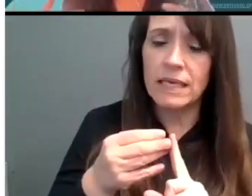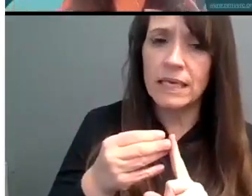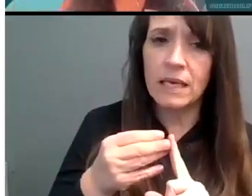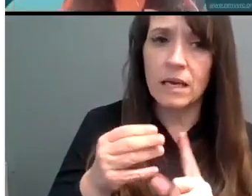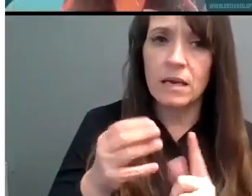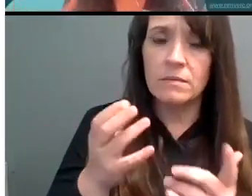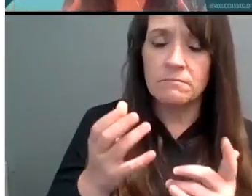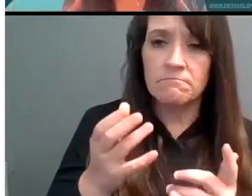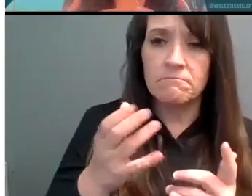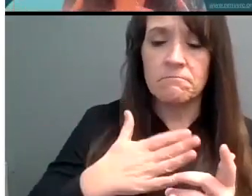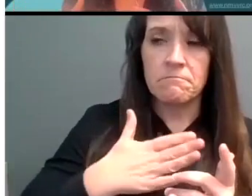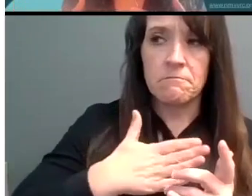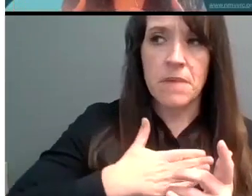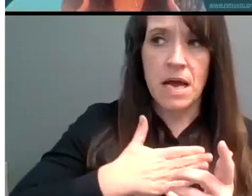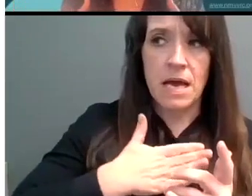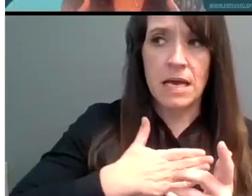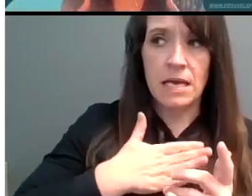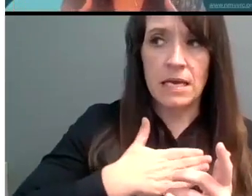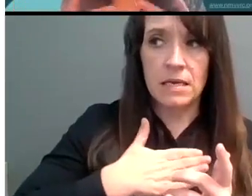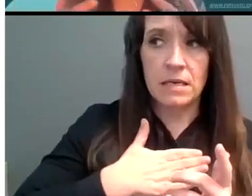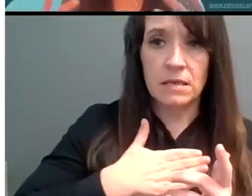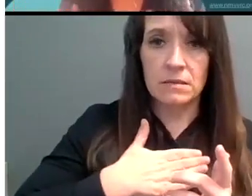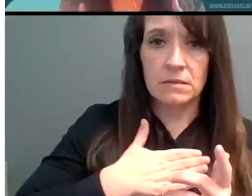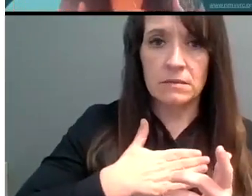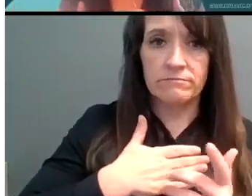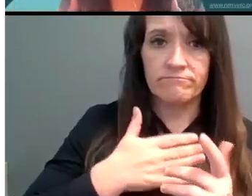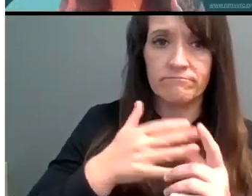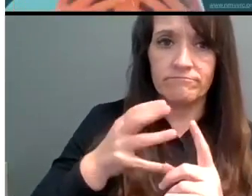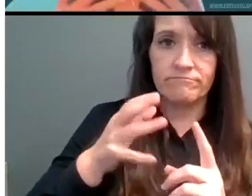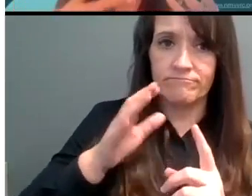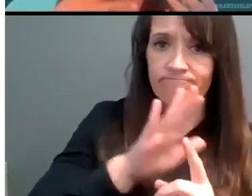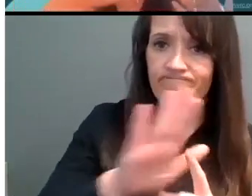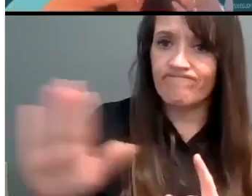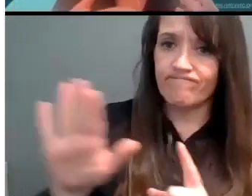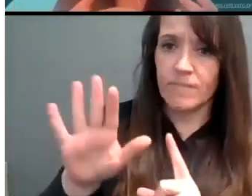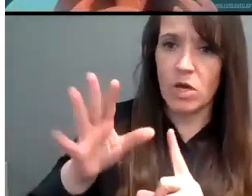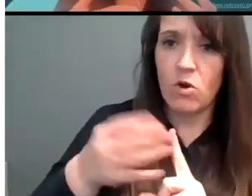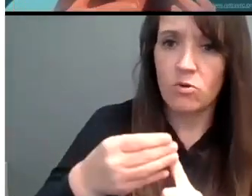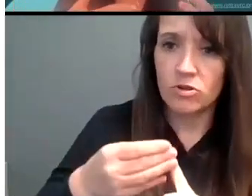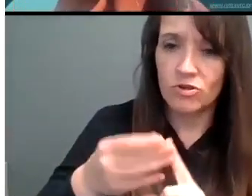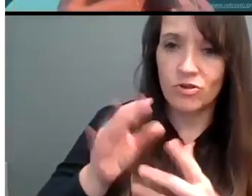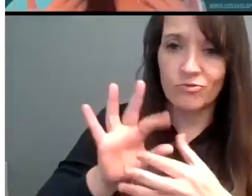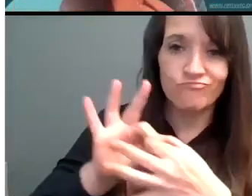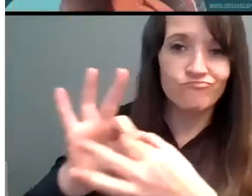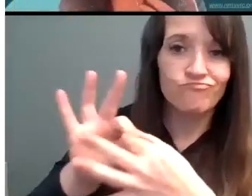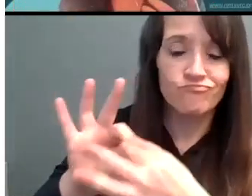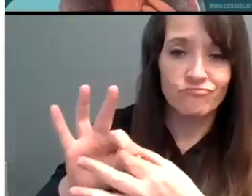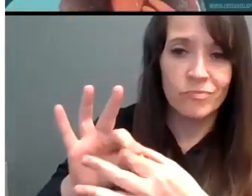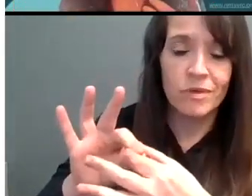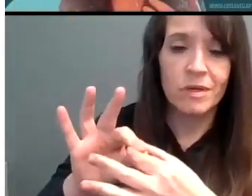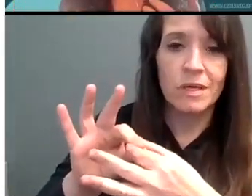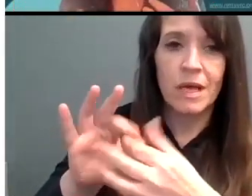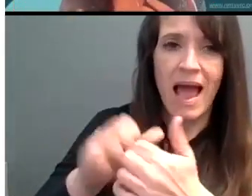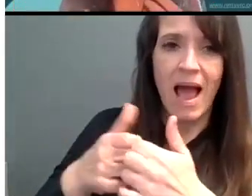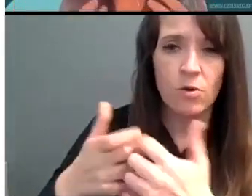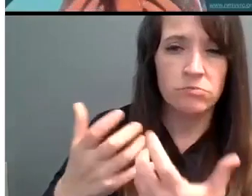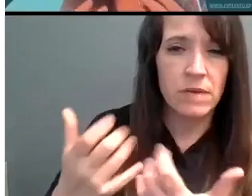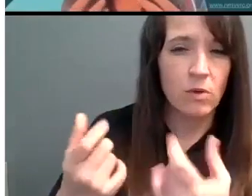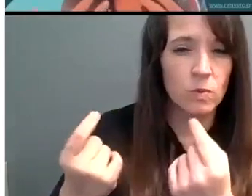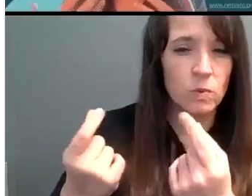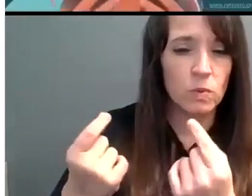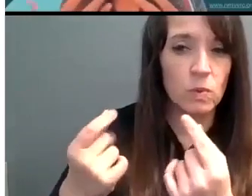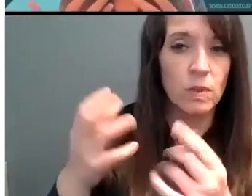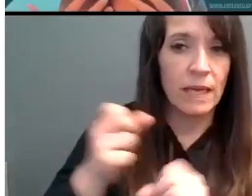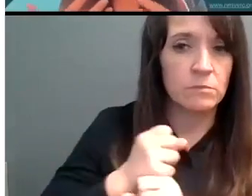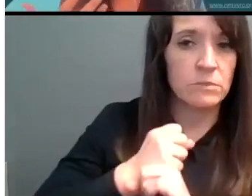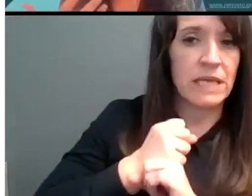engage with, our culture and in both protective ways, as well as